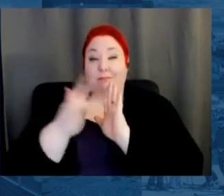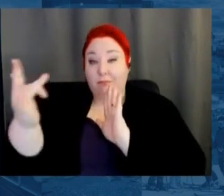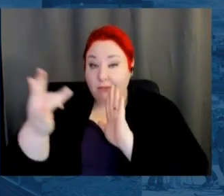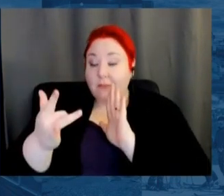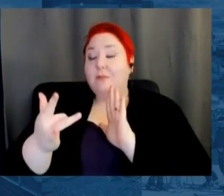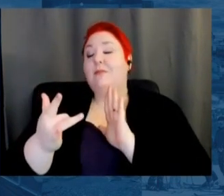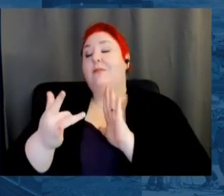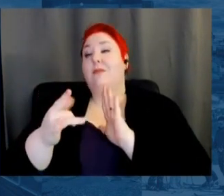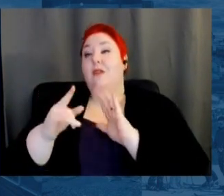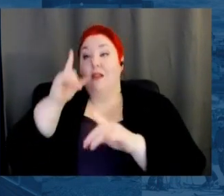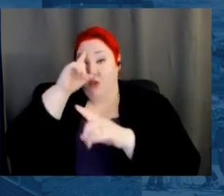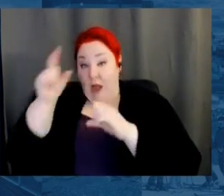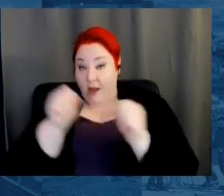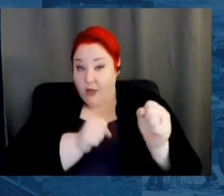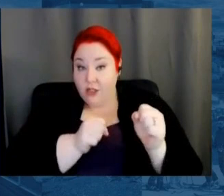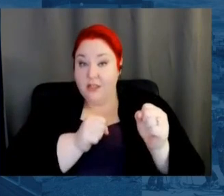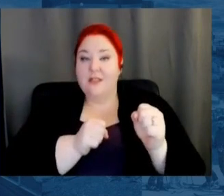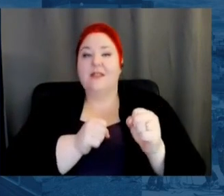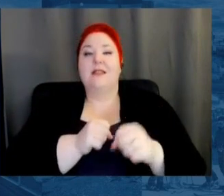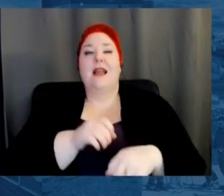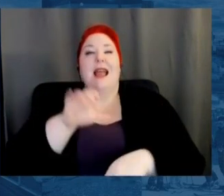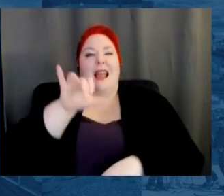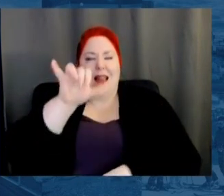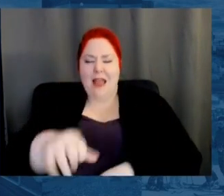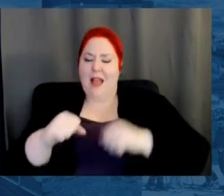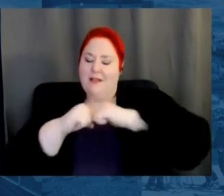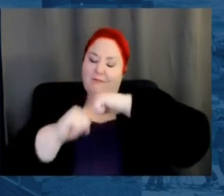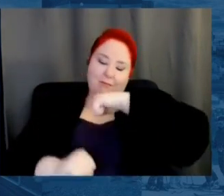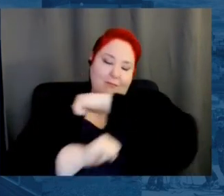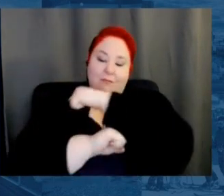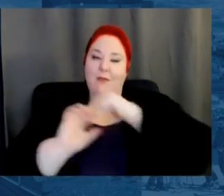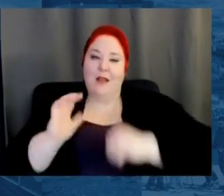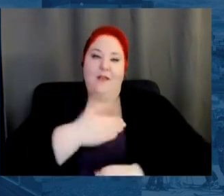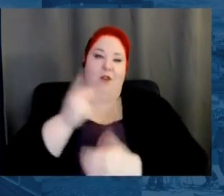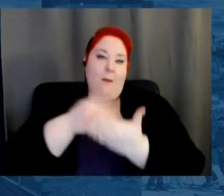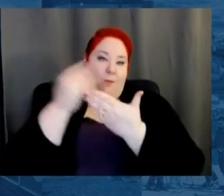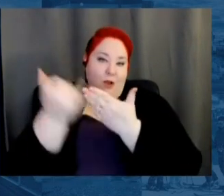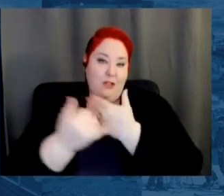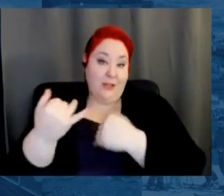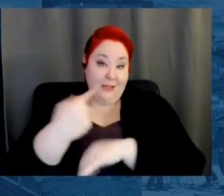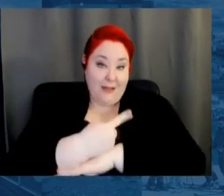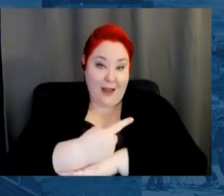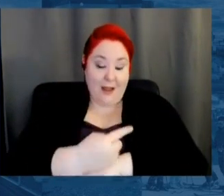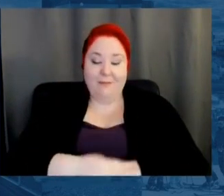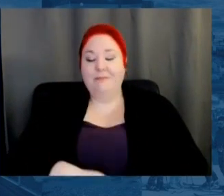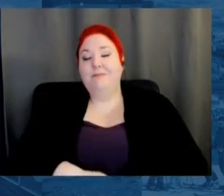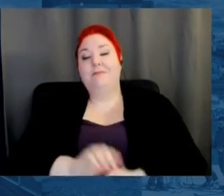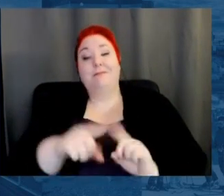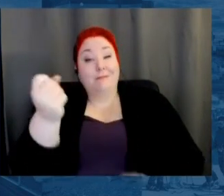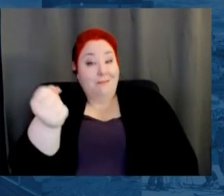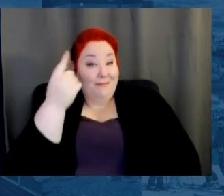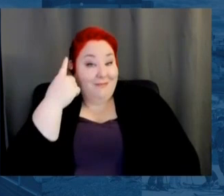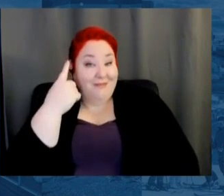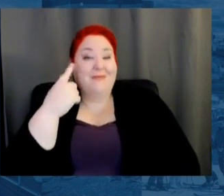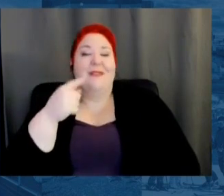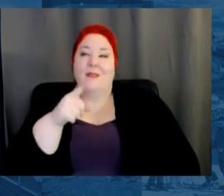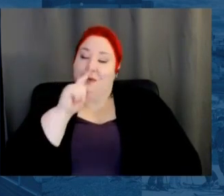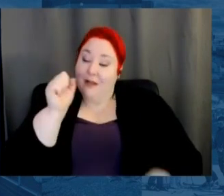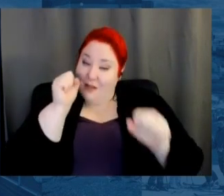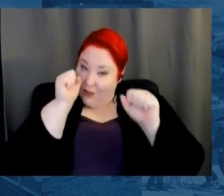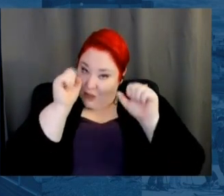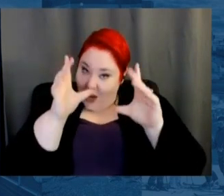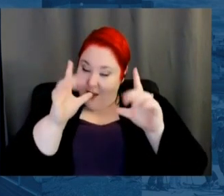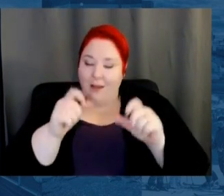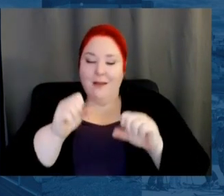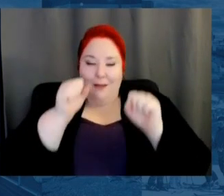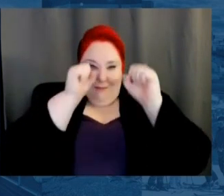tactics, and that is a cornerstone of our entire project here today. But believe it or not, this is something that is rather shocking. There are